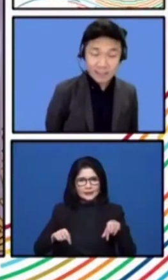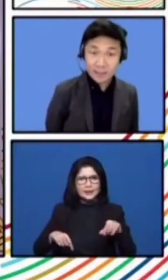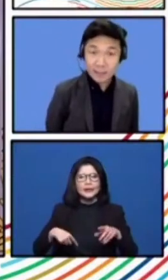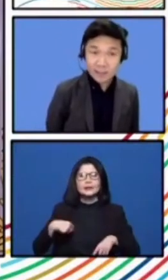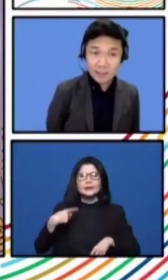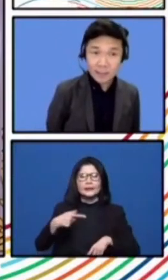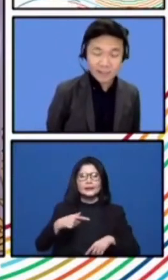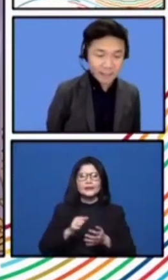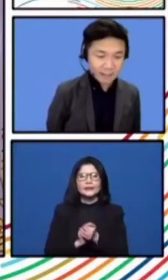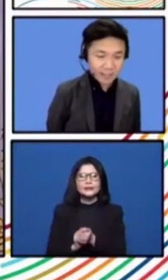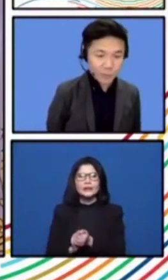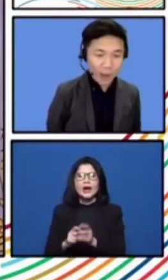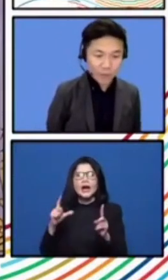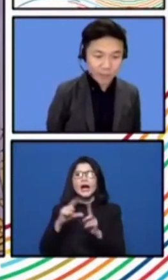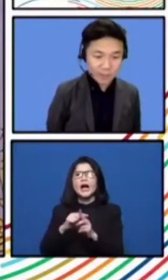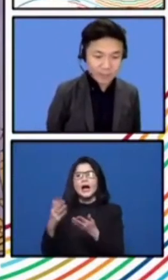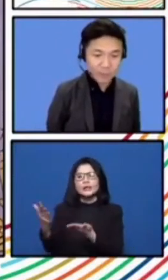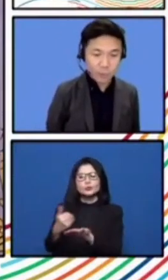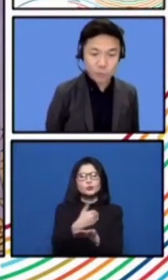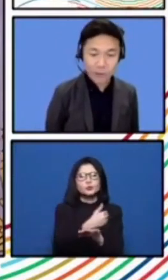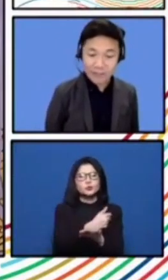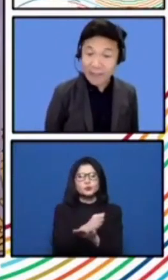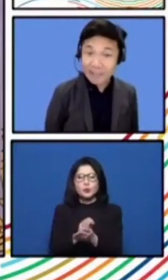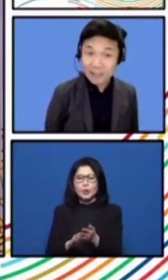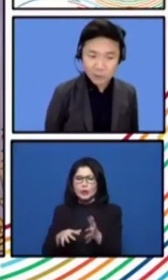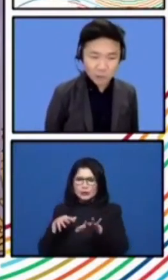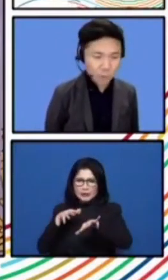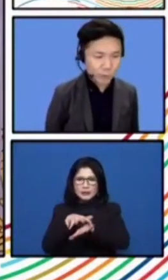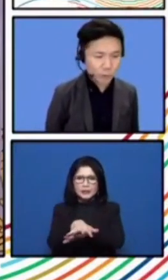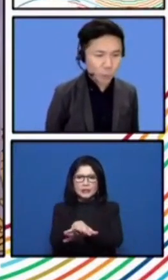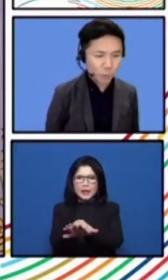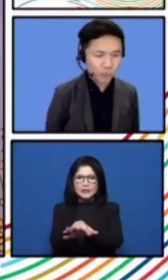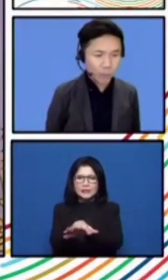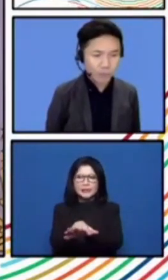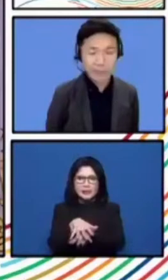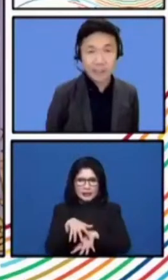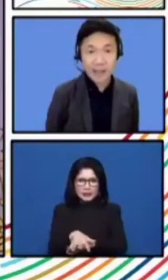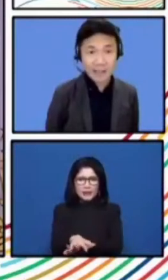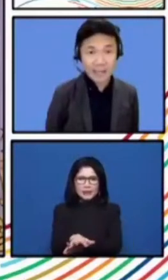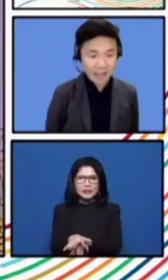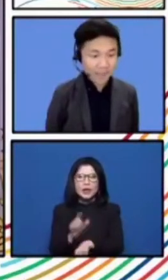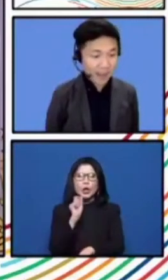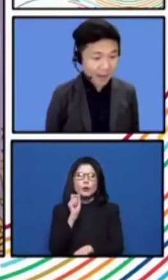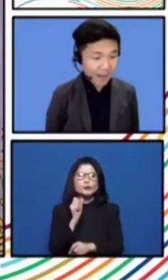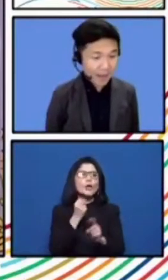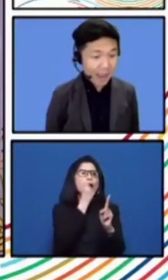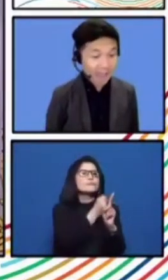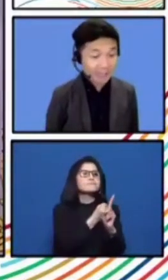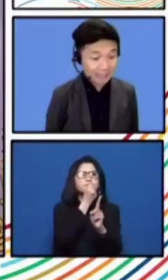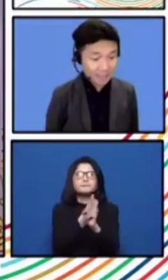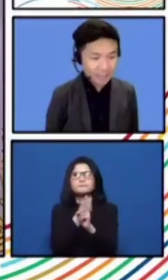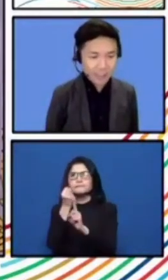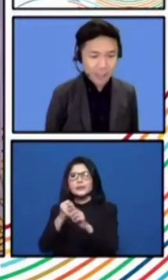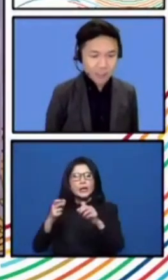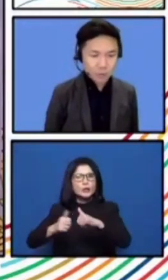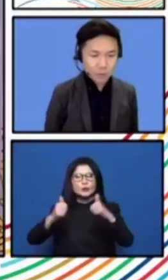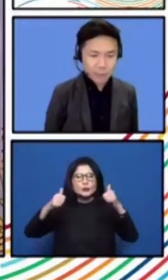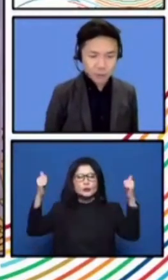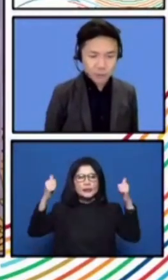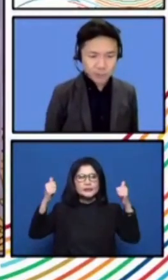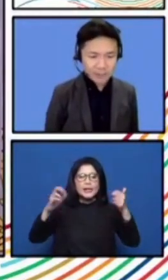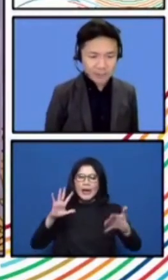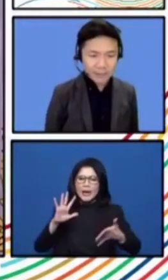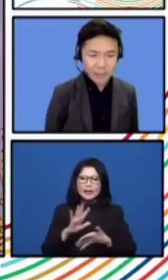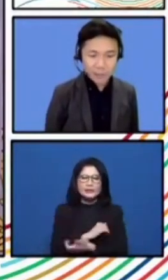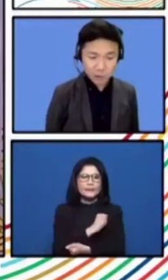is is it it is a successful advocacy for driving license which quote for the Sim ANC to the National